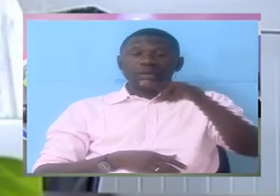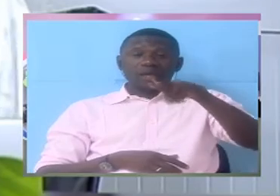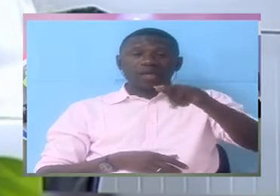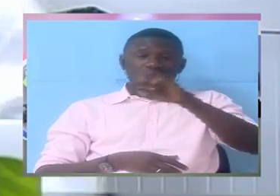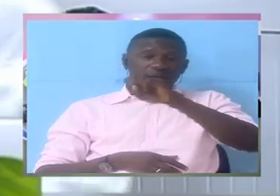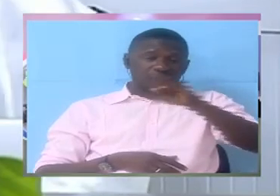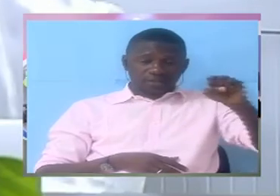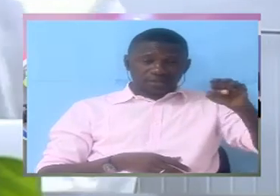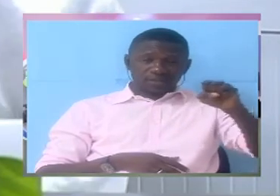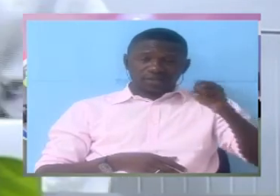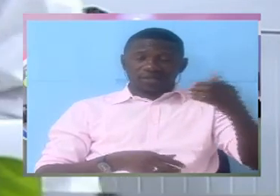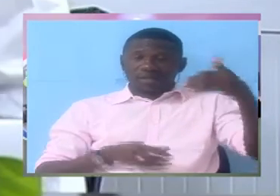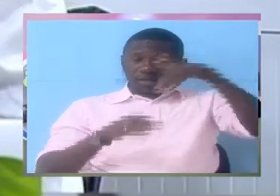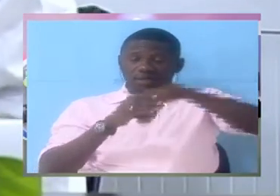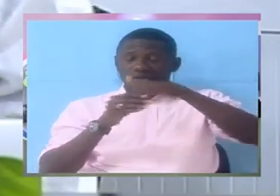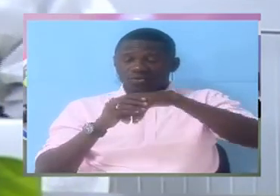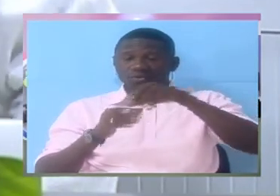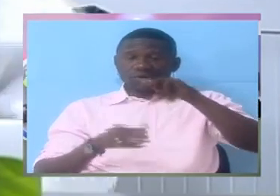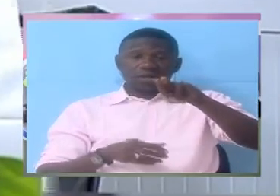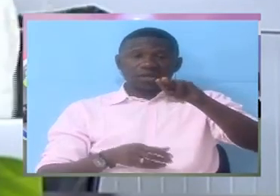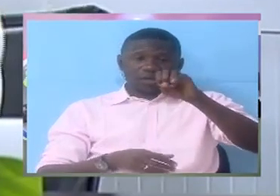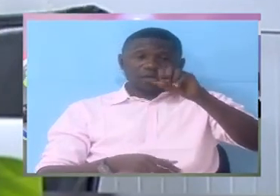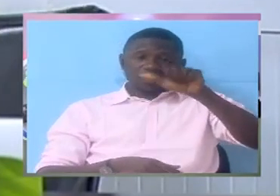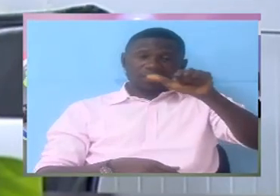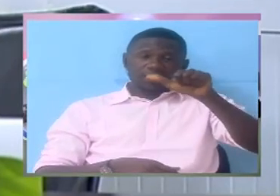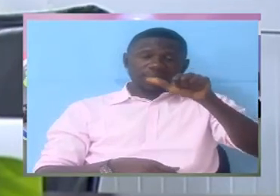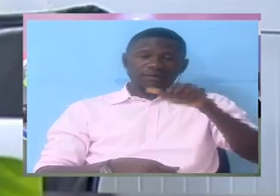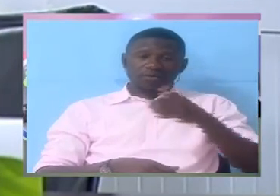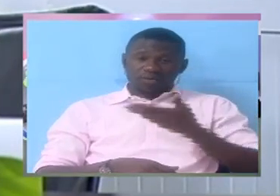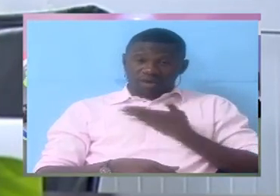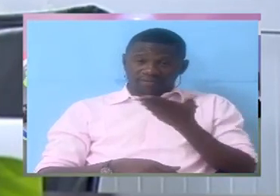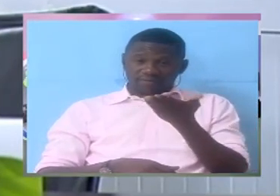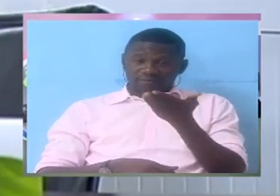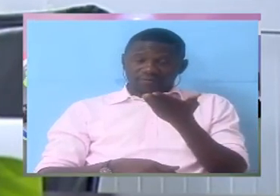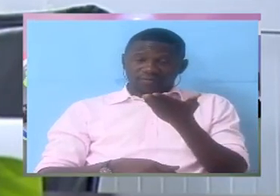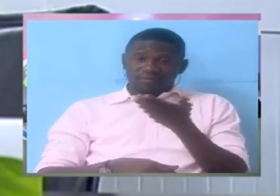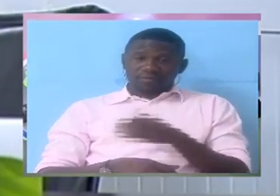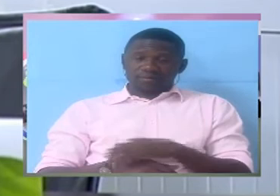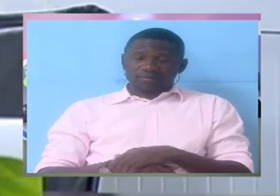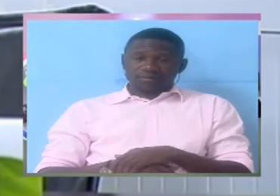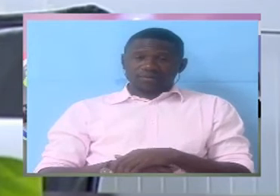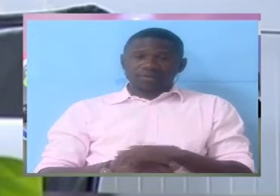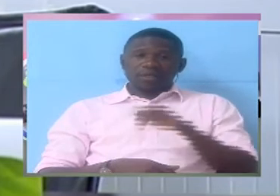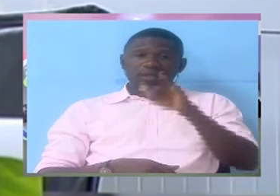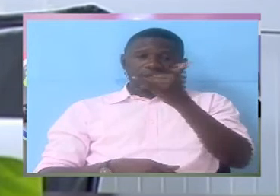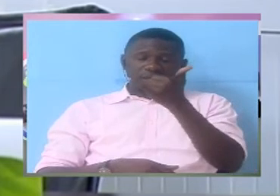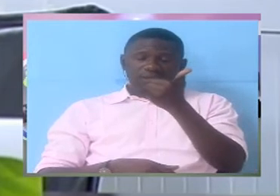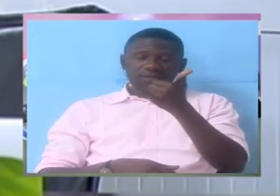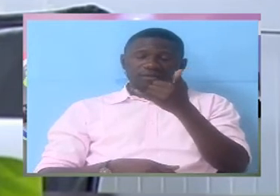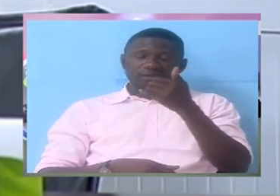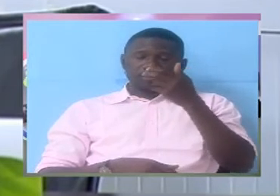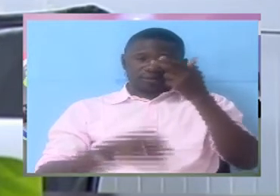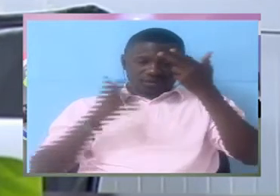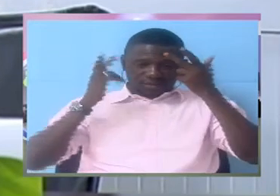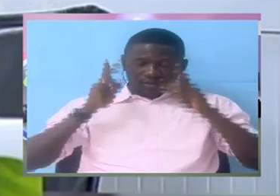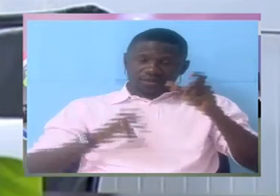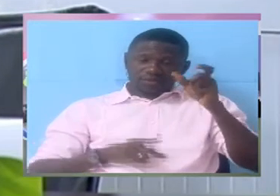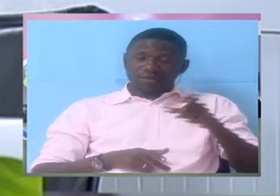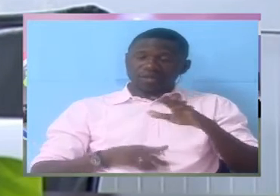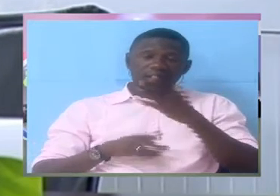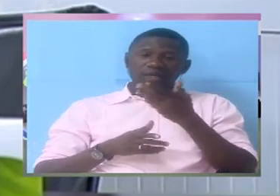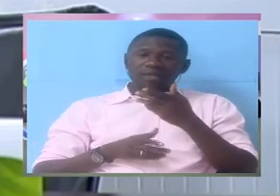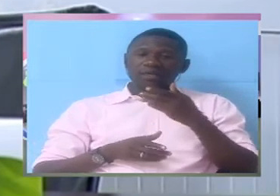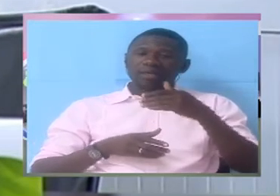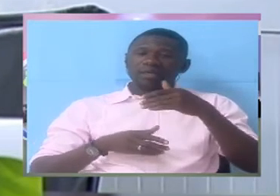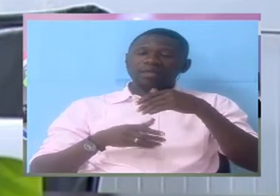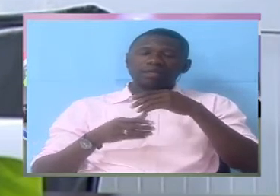men soto NSS karango nyindo fo yo natina wona fa nyim dundi NIA do ko nyin kono laban. Yes council, any unit I head. Ah,